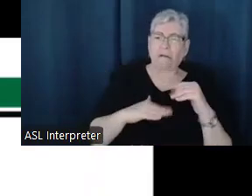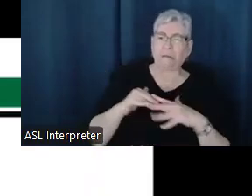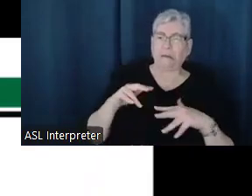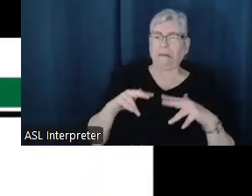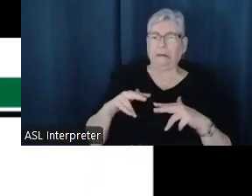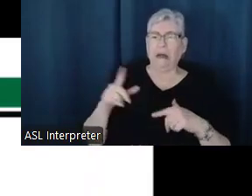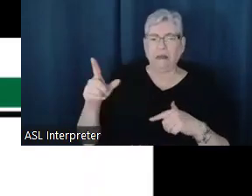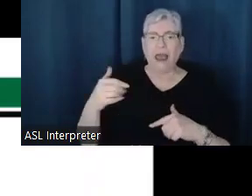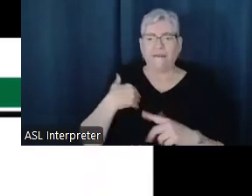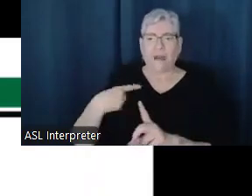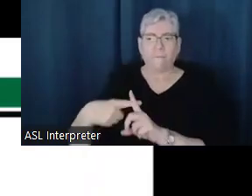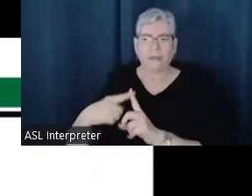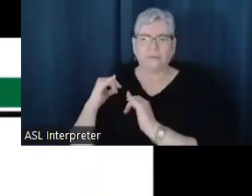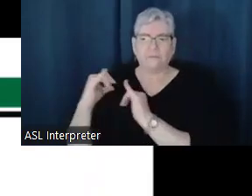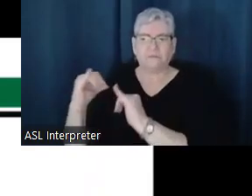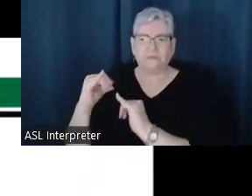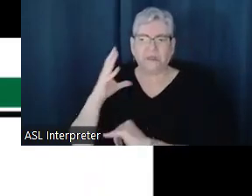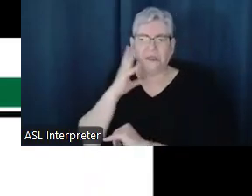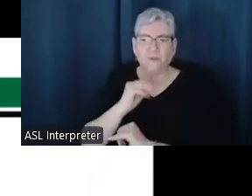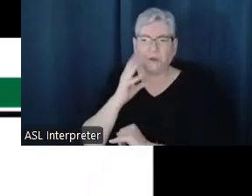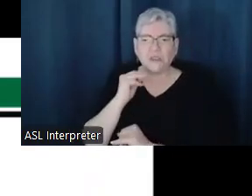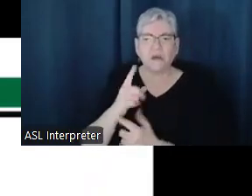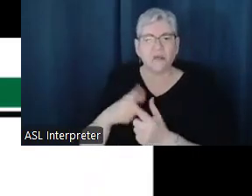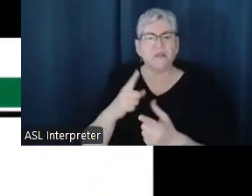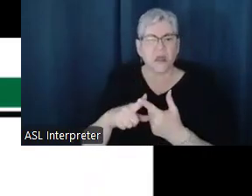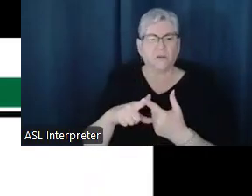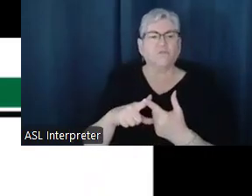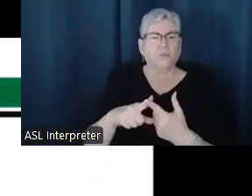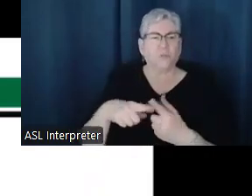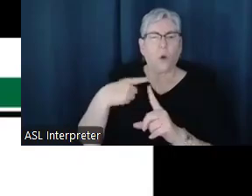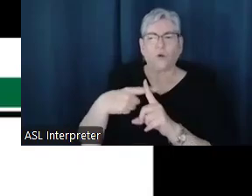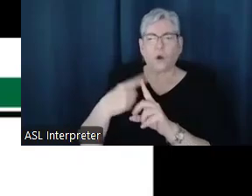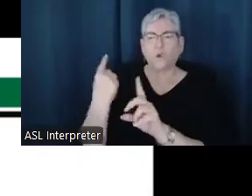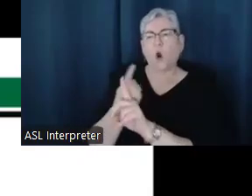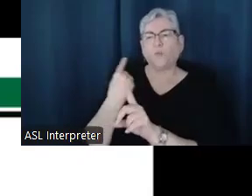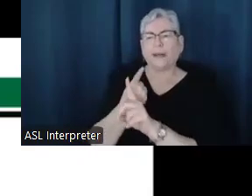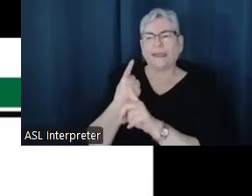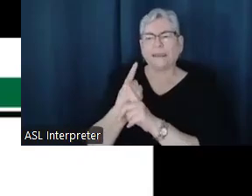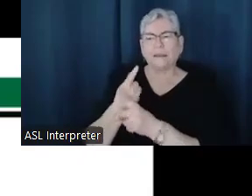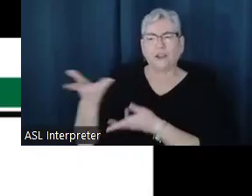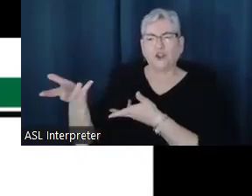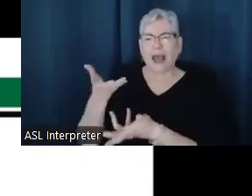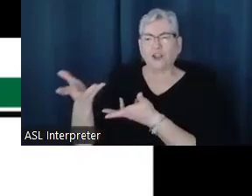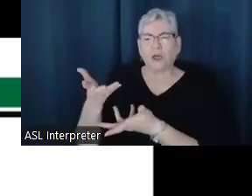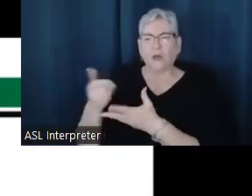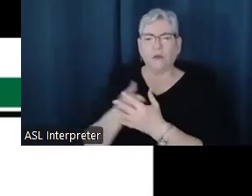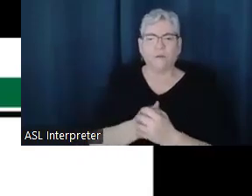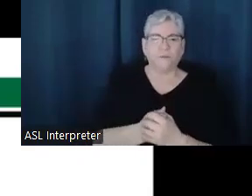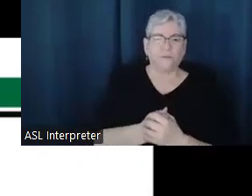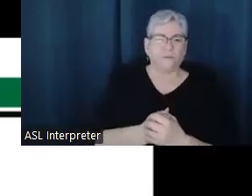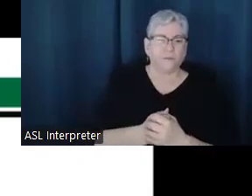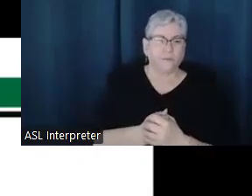positive experience, then we can say that that's also an appropriate interaction. So the literature points to